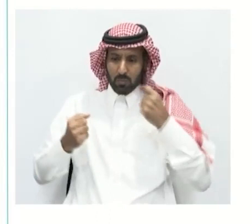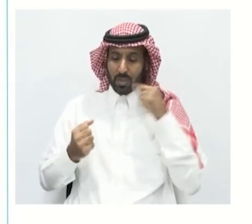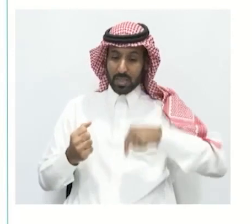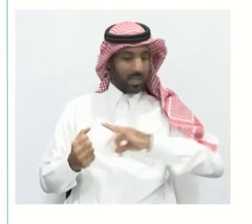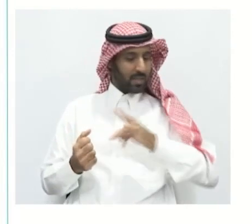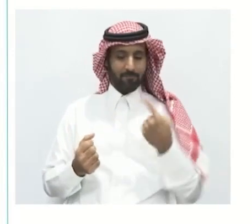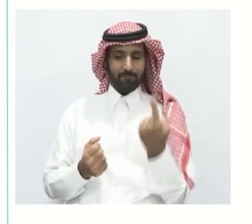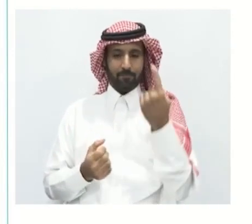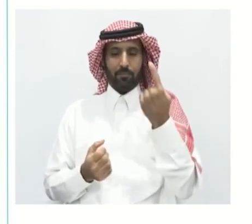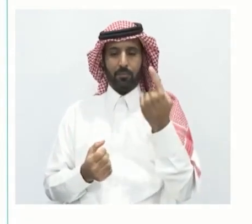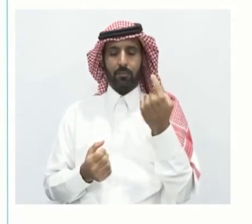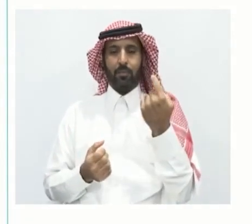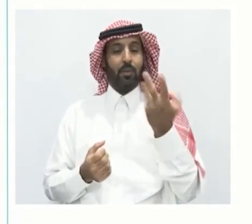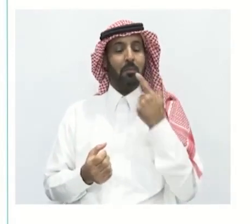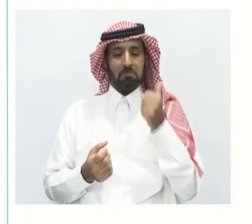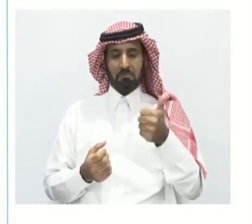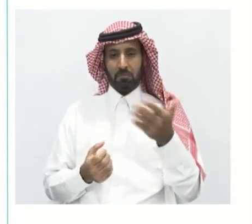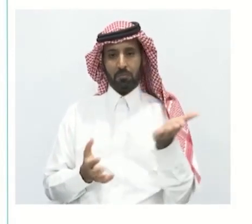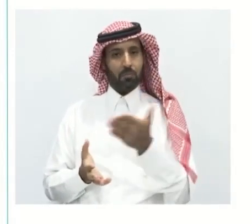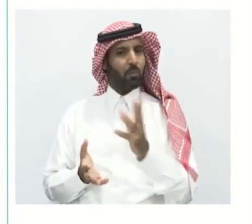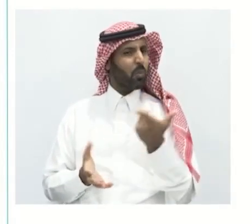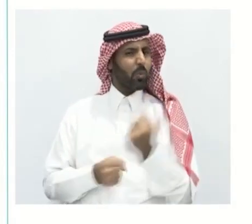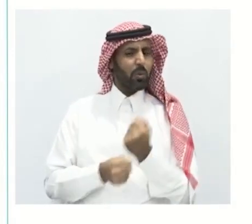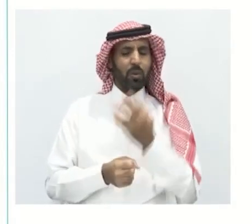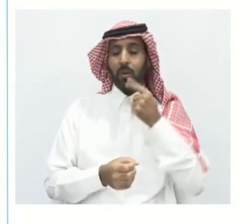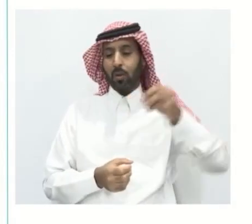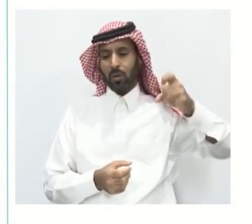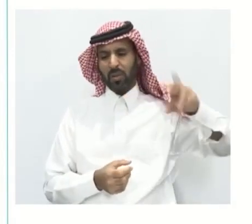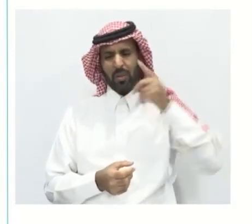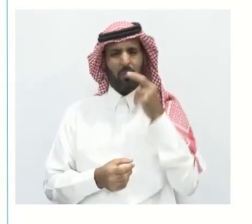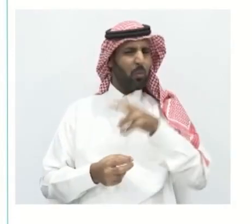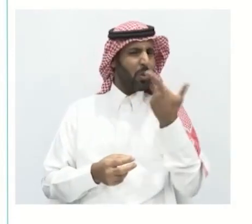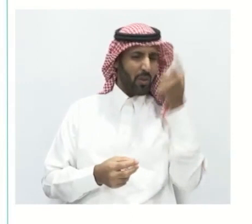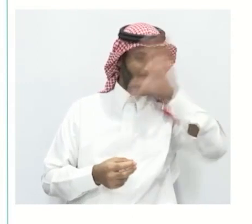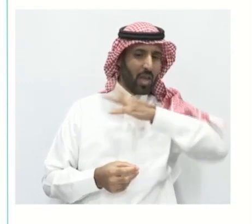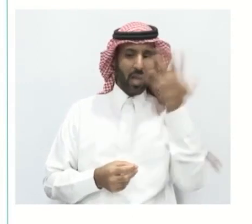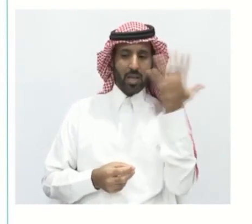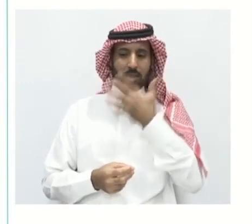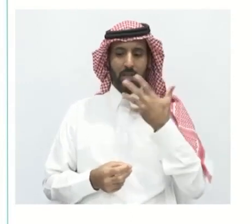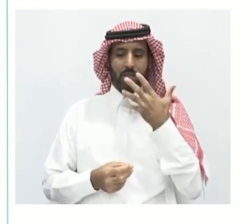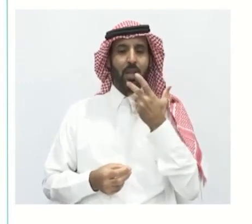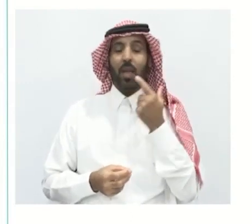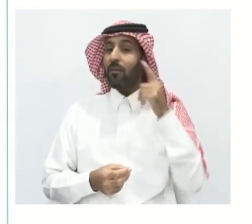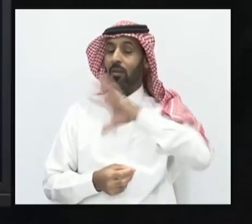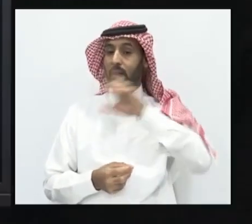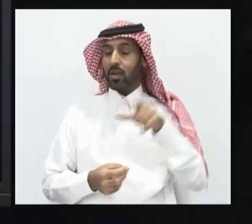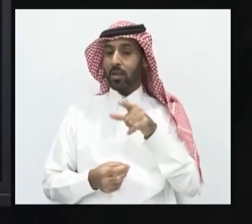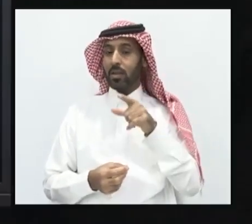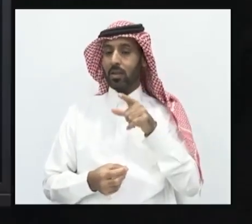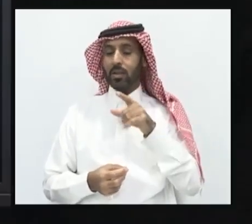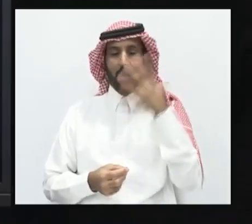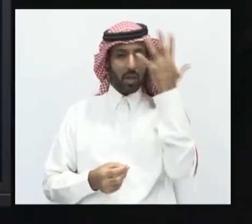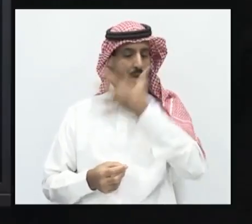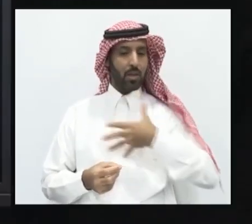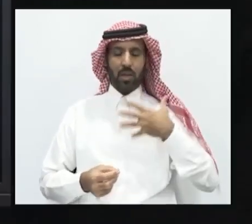he isn't. Very good. What did Umar used to look like? Look like, asking for his